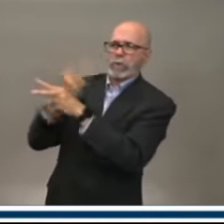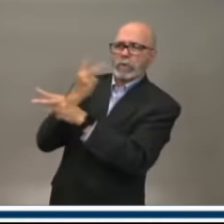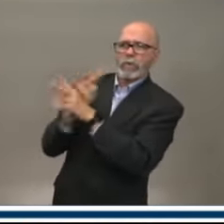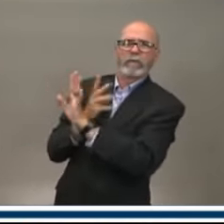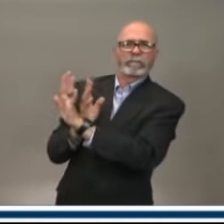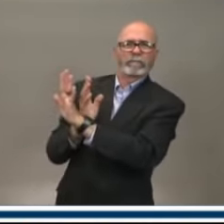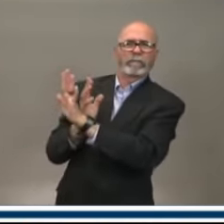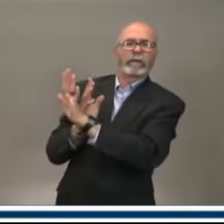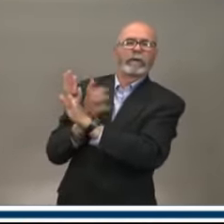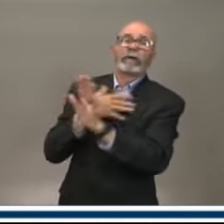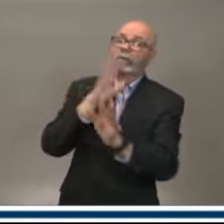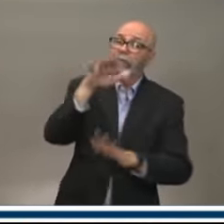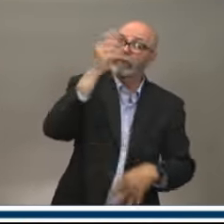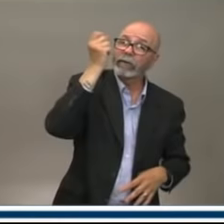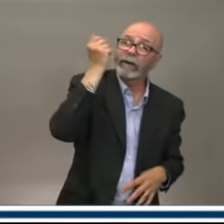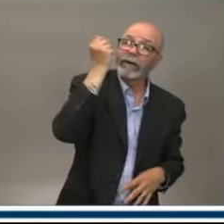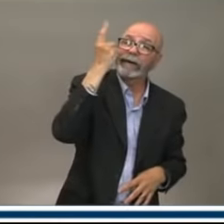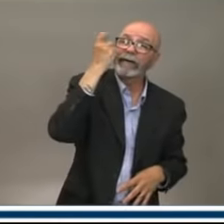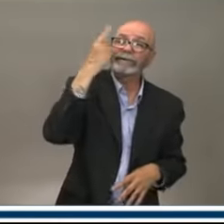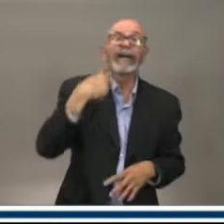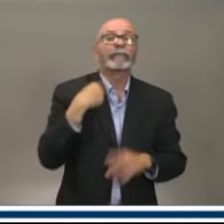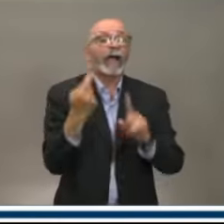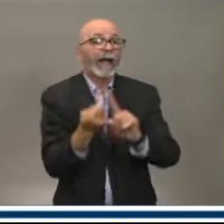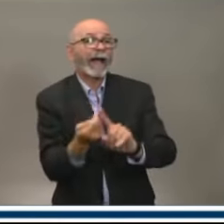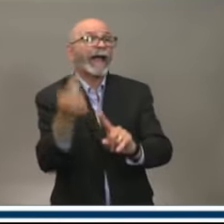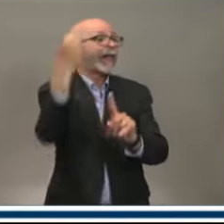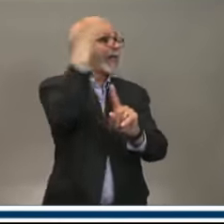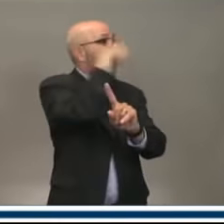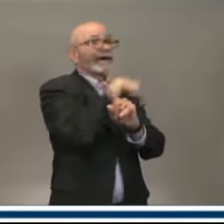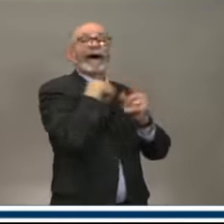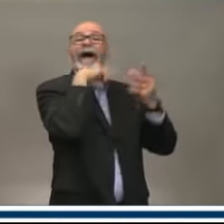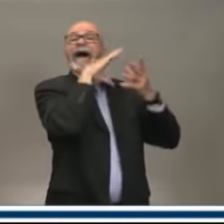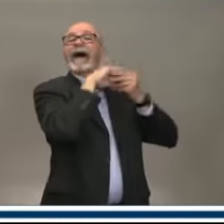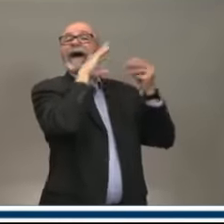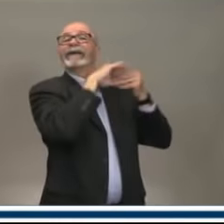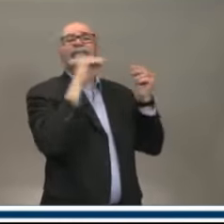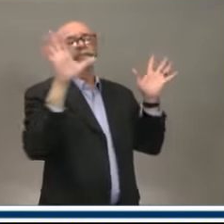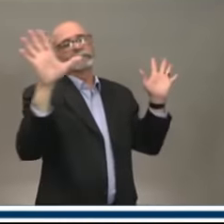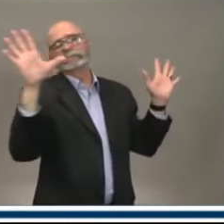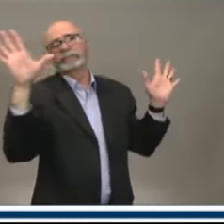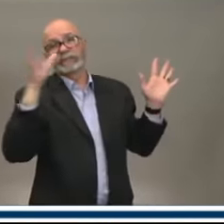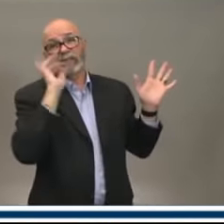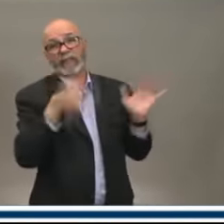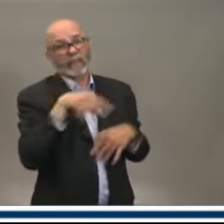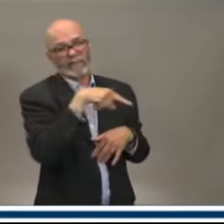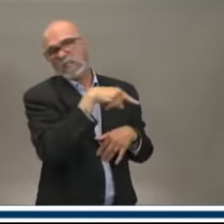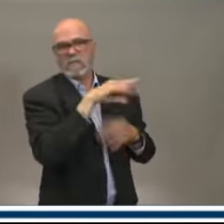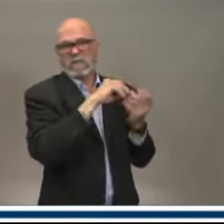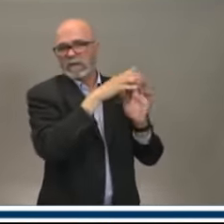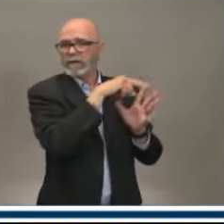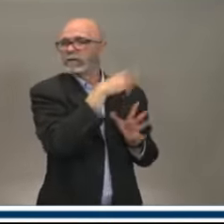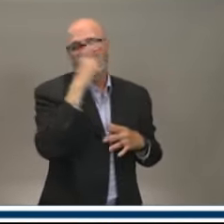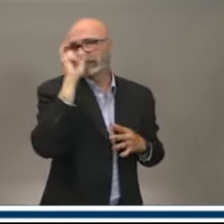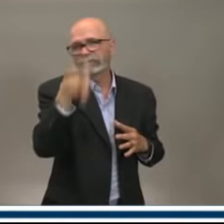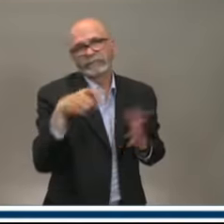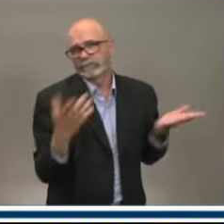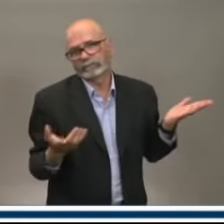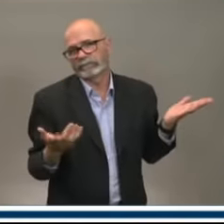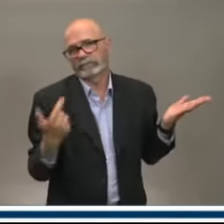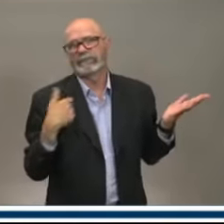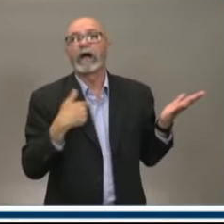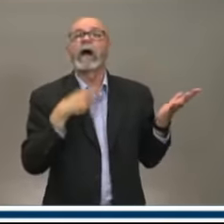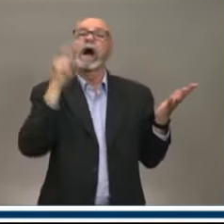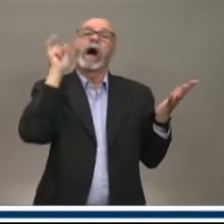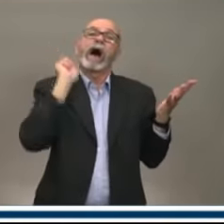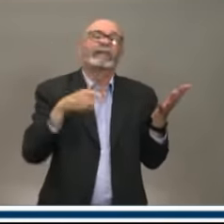quite a while. When these large gatherings are just not going to happen. Businesses are going to have to adapt to the new public health model. When you